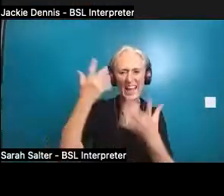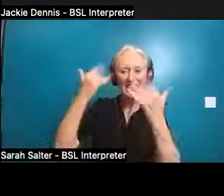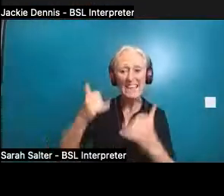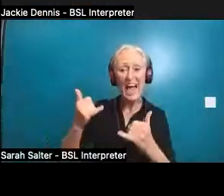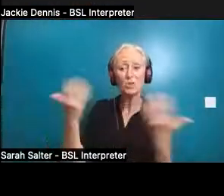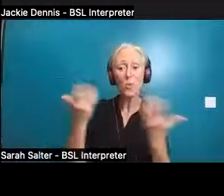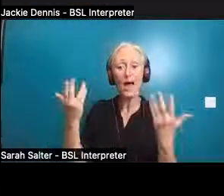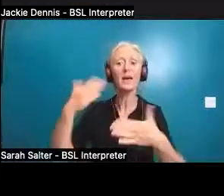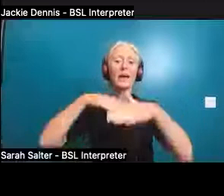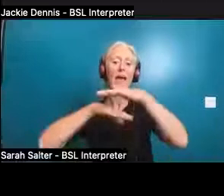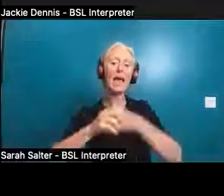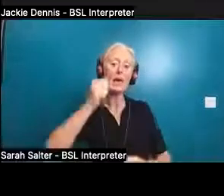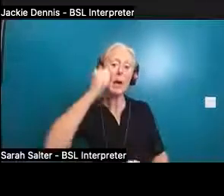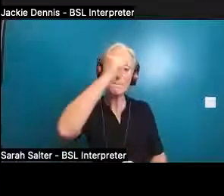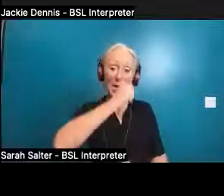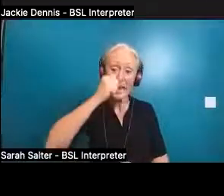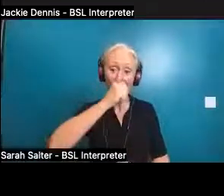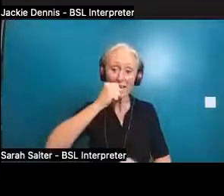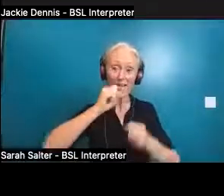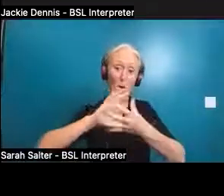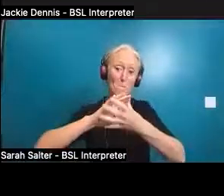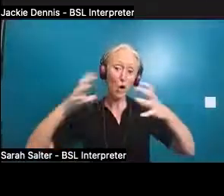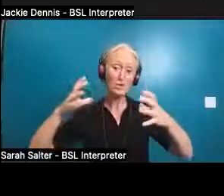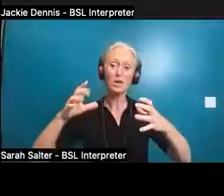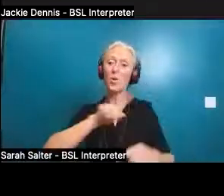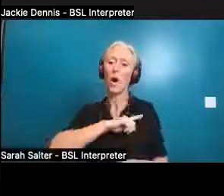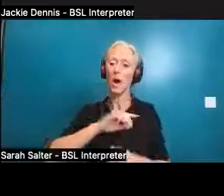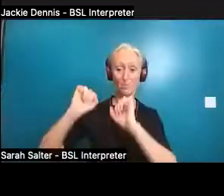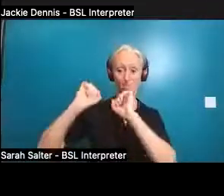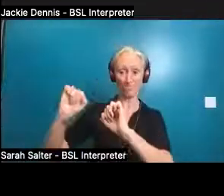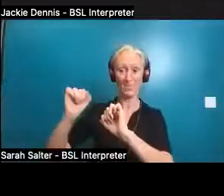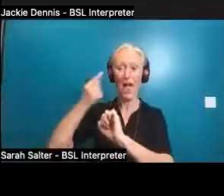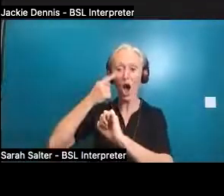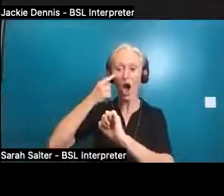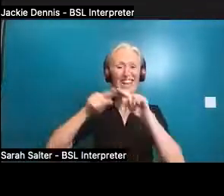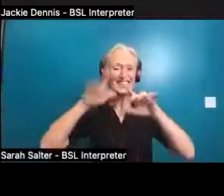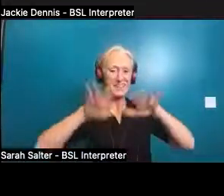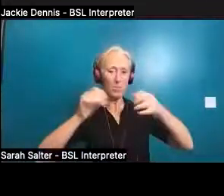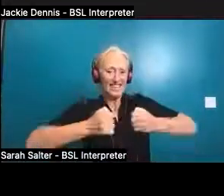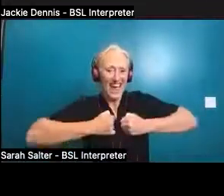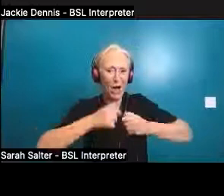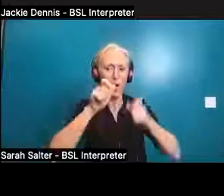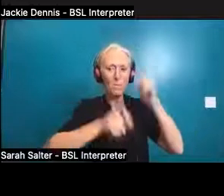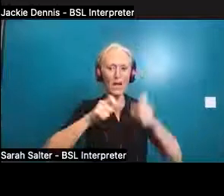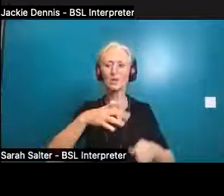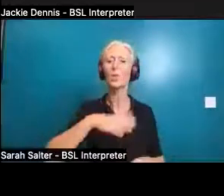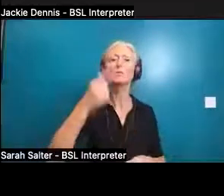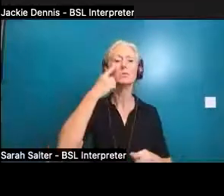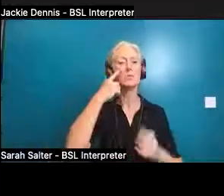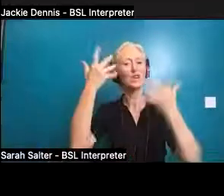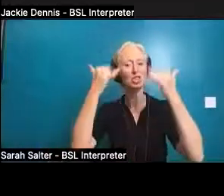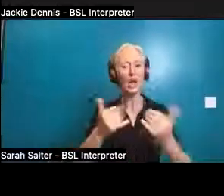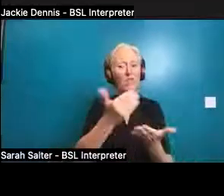because again, the pig is got a very similar eye to our patients. We want to know if it's safe, if it evokes an